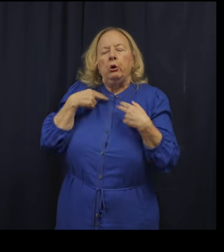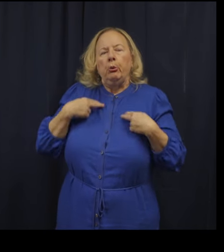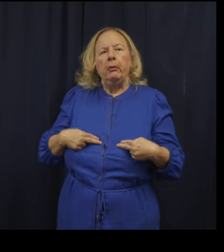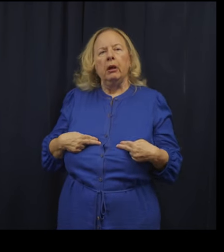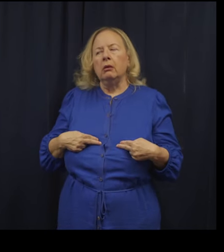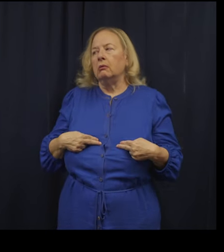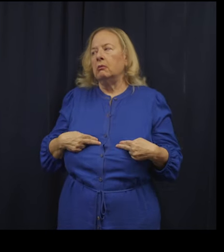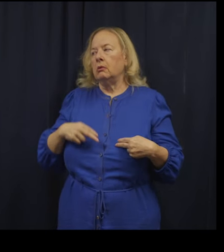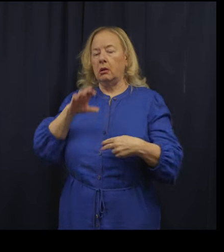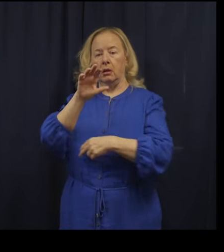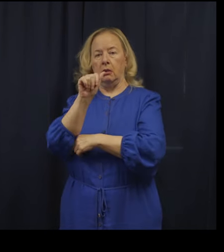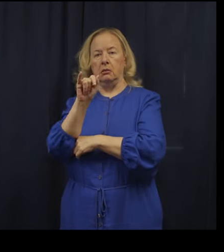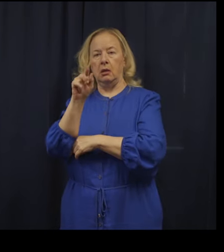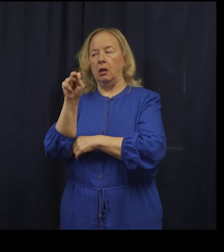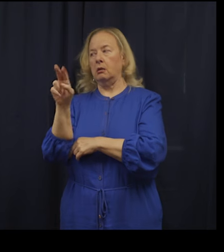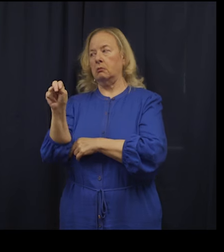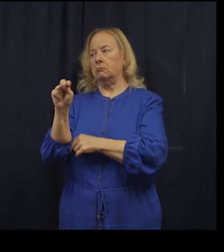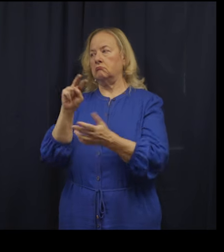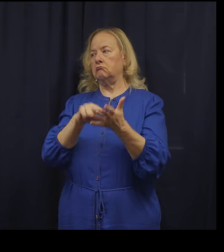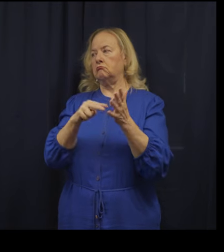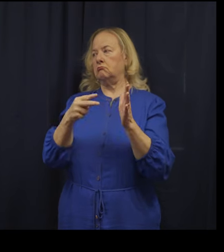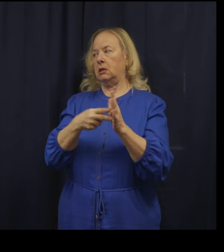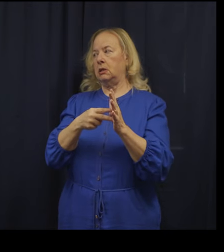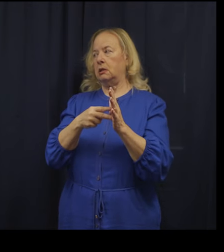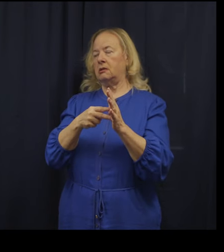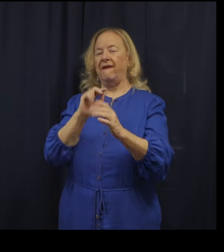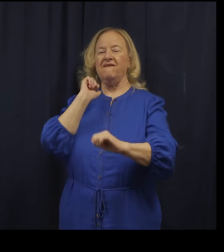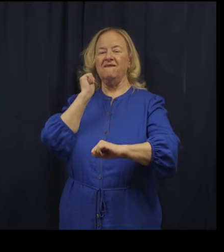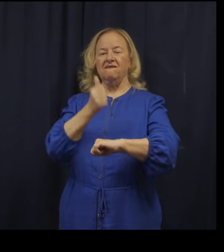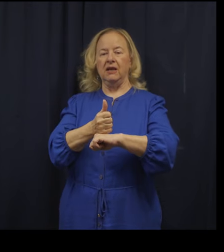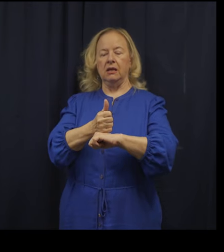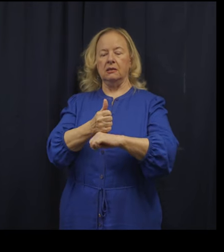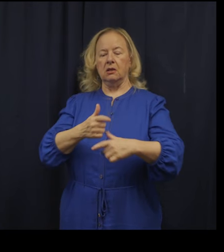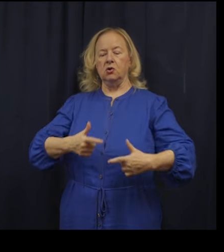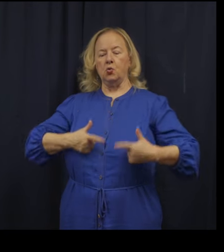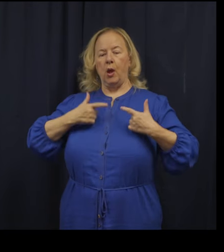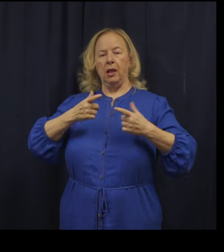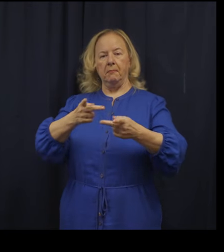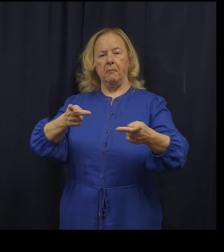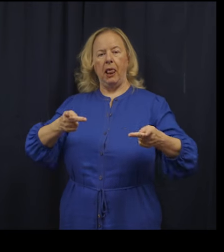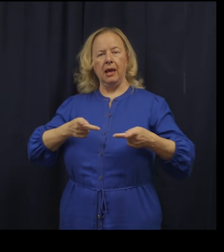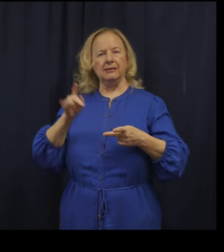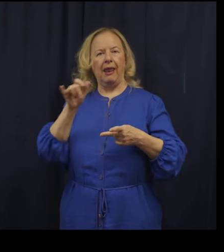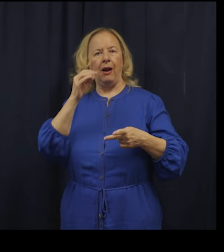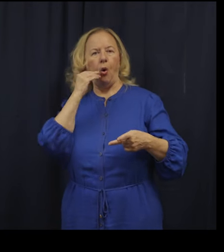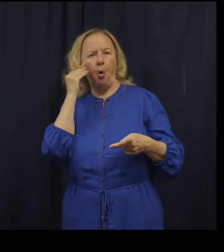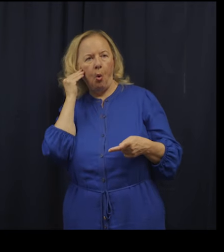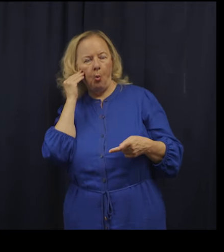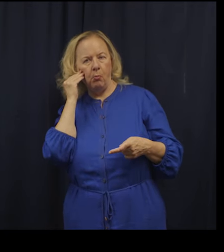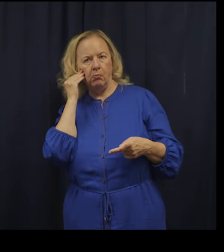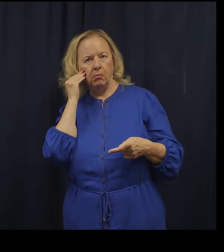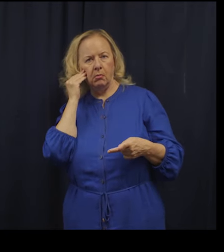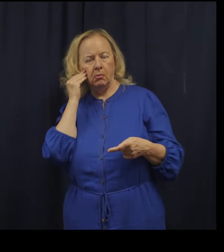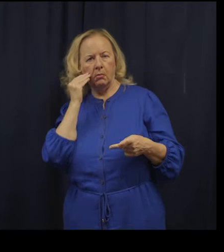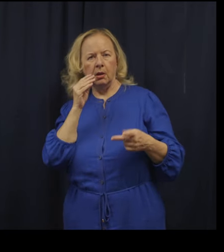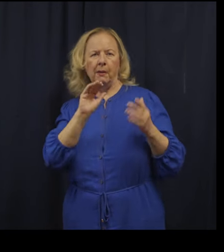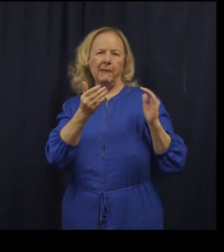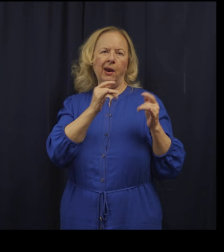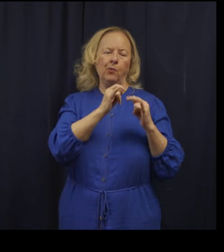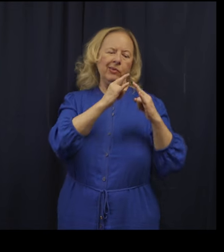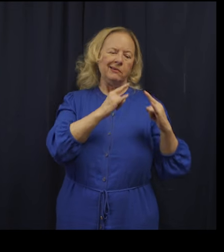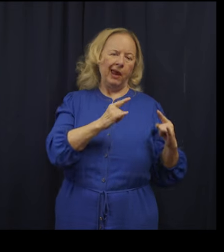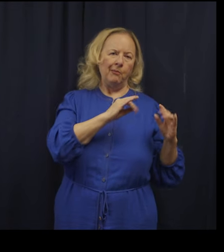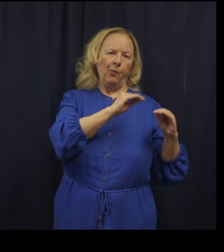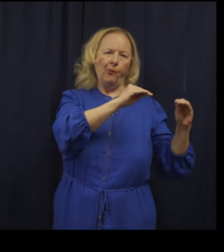Well, what's Canaan mean? Well, that is a fixed dwelling place, like a home compared to a tent.